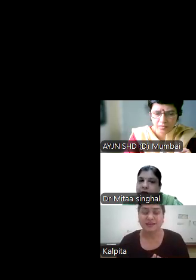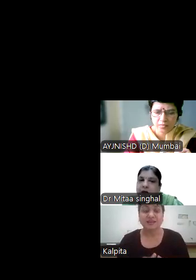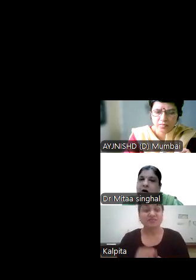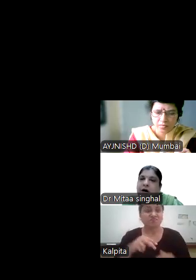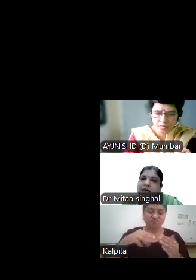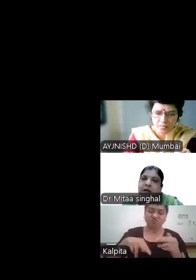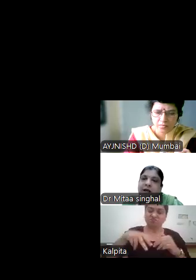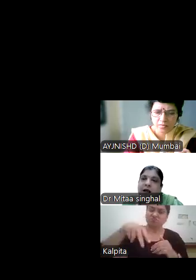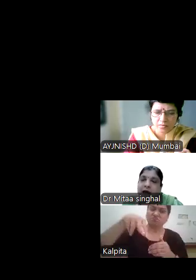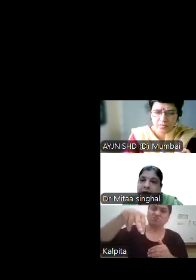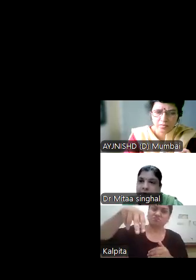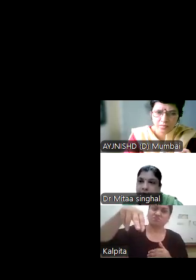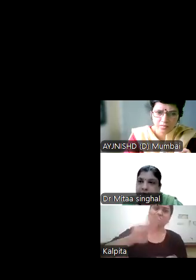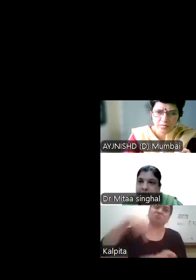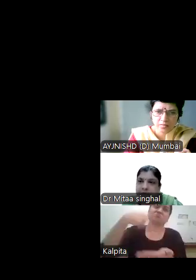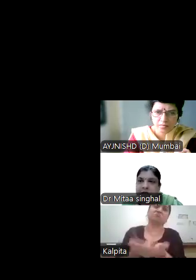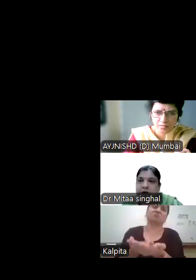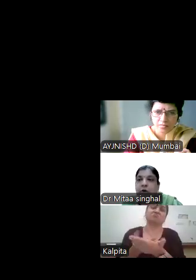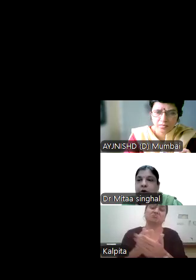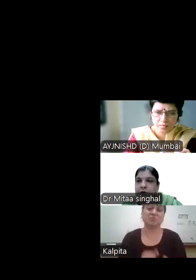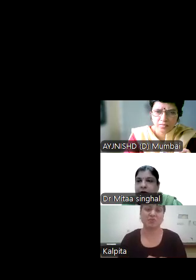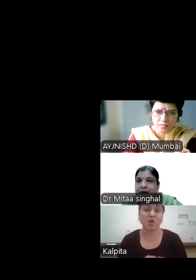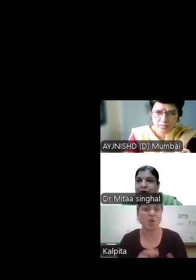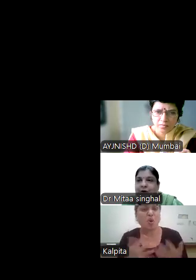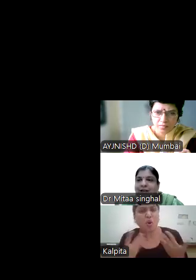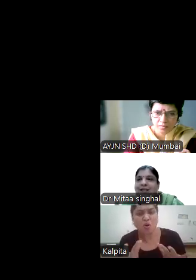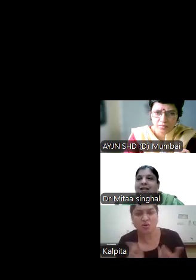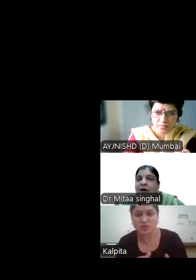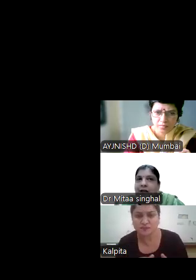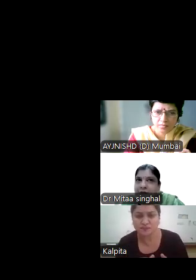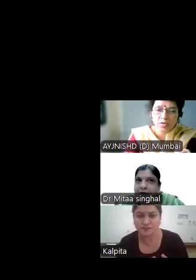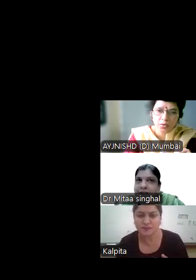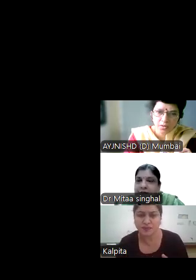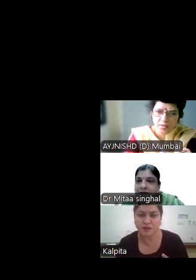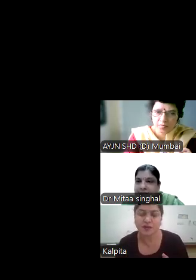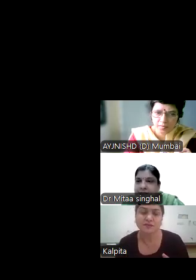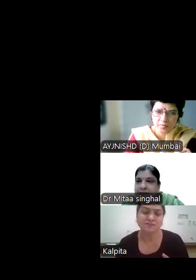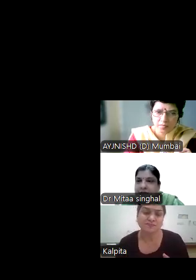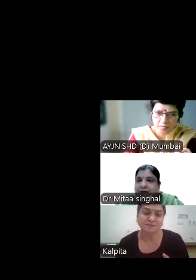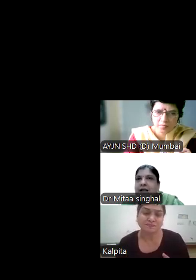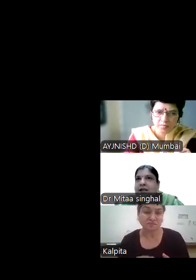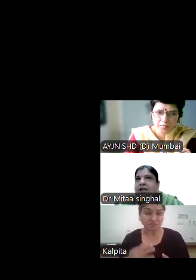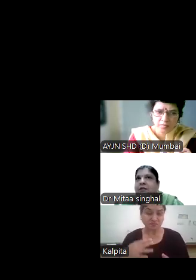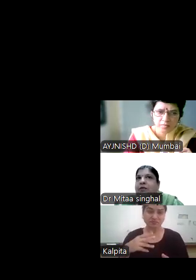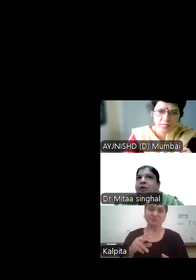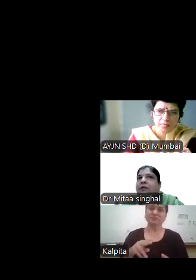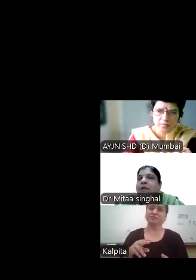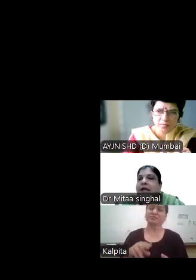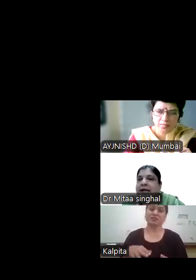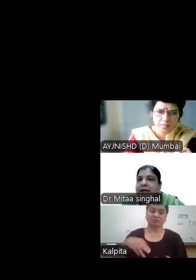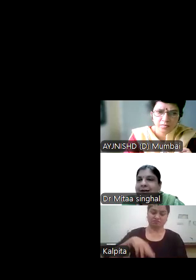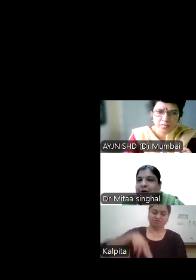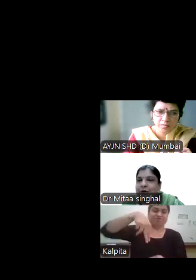down. Or he may be hypotonic, like low tone. Low tone is not able to Okay. stabilize himself. There is a